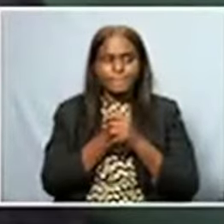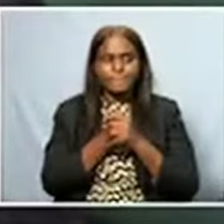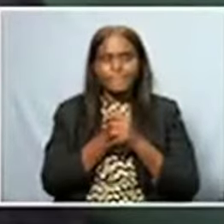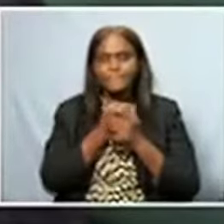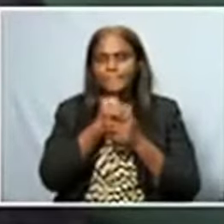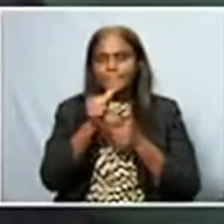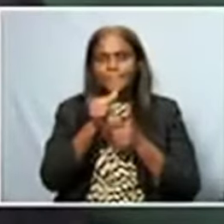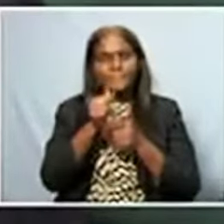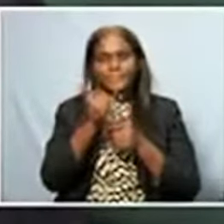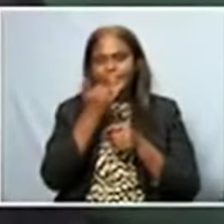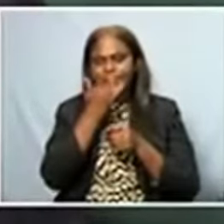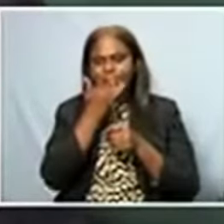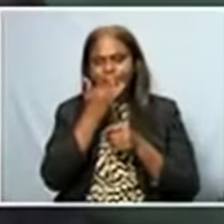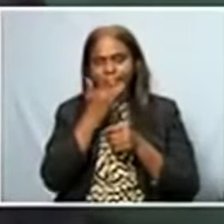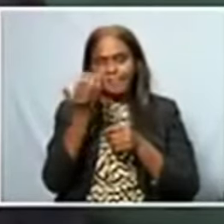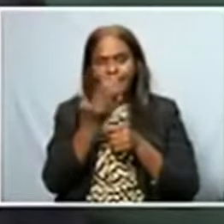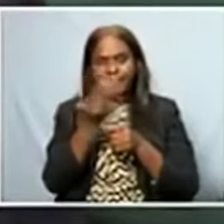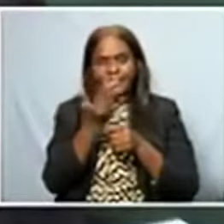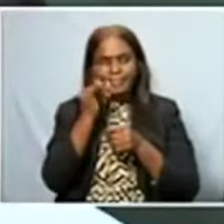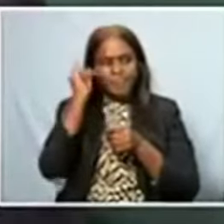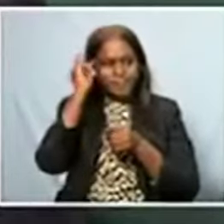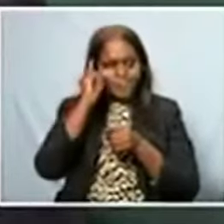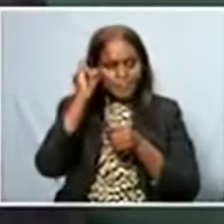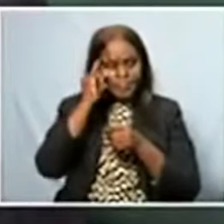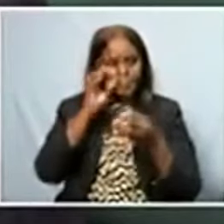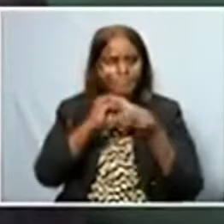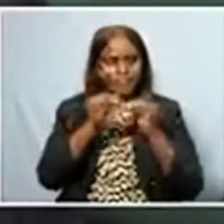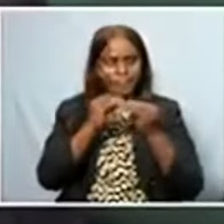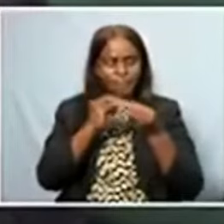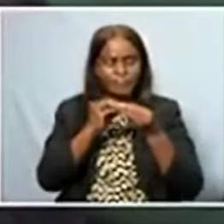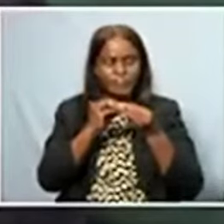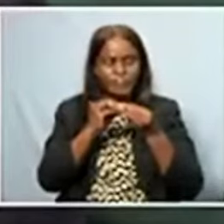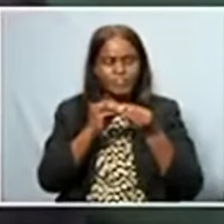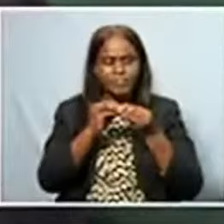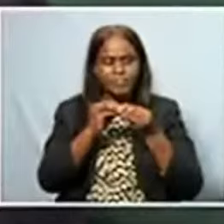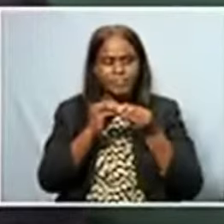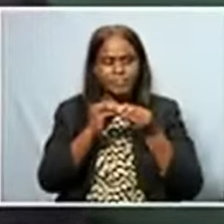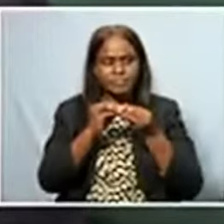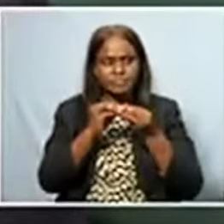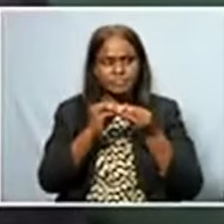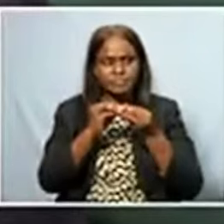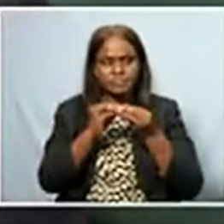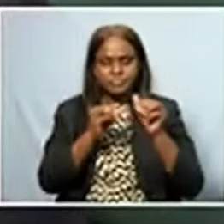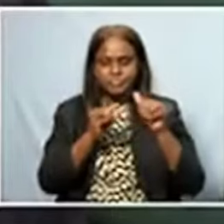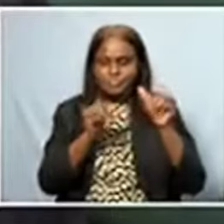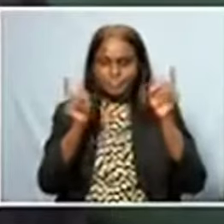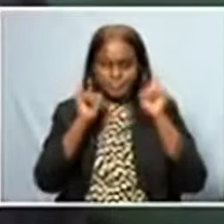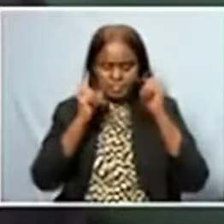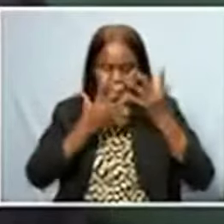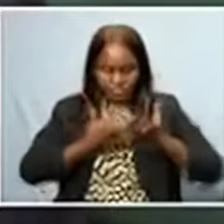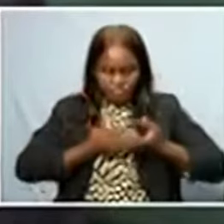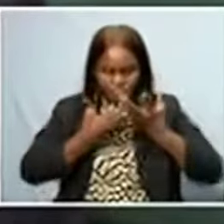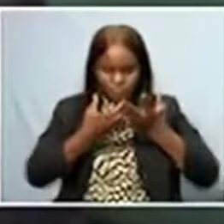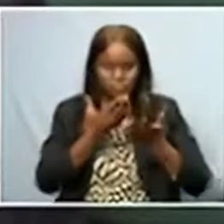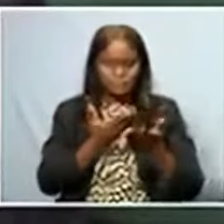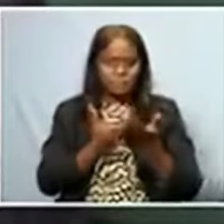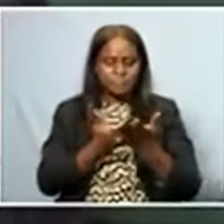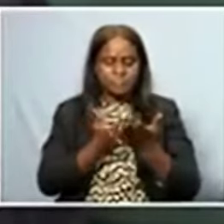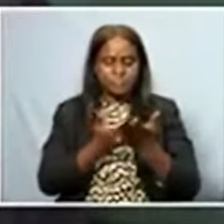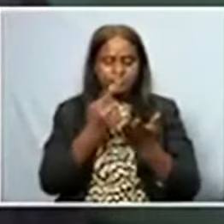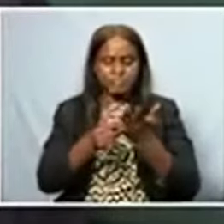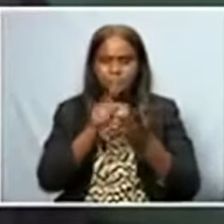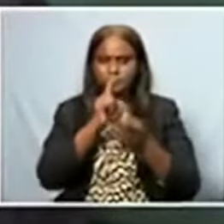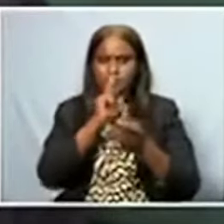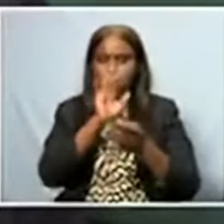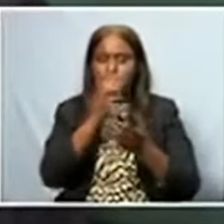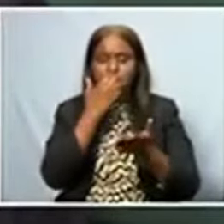unsubstantiated. Imaginary figures, because you haven't laid that